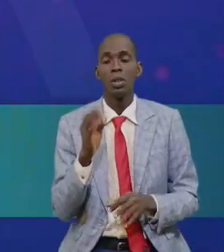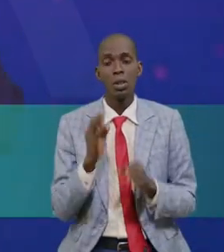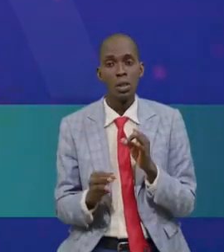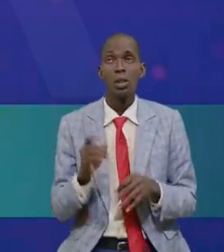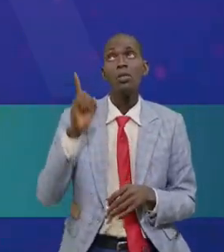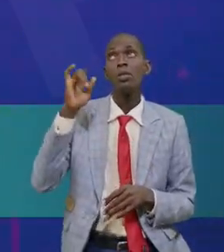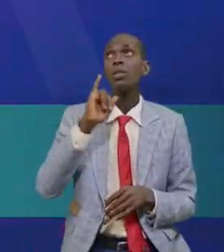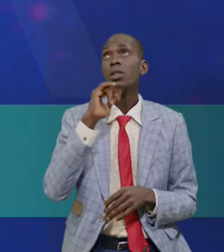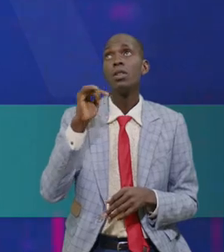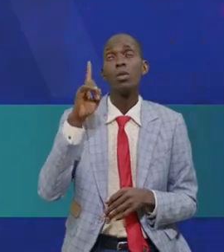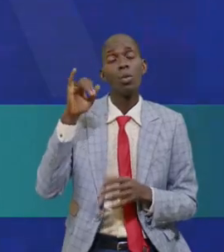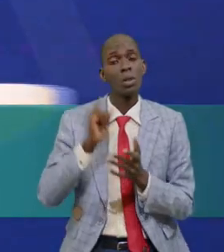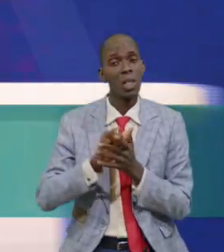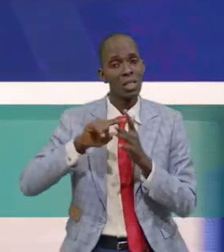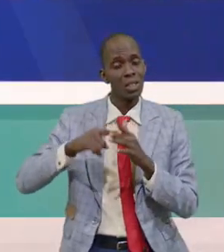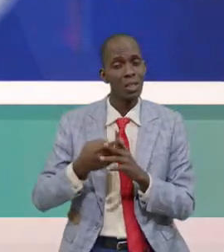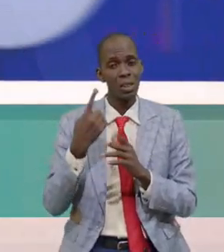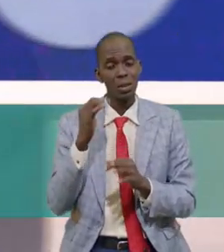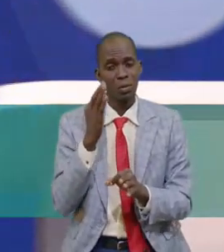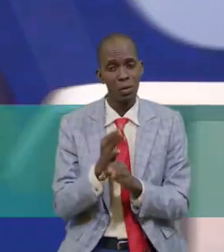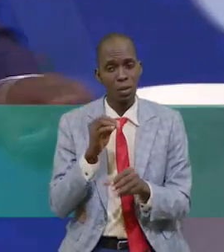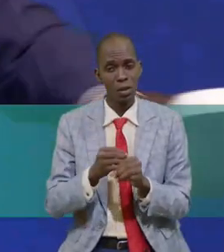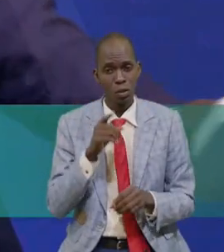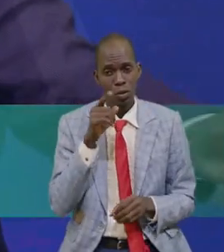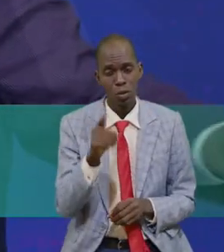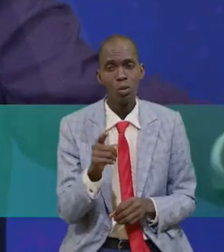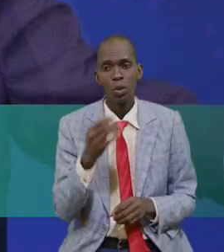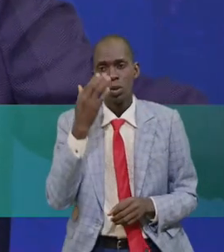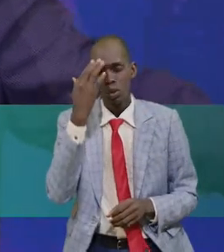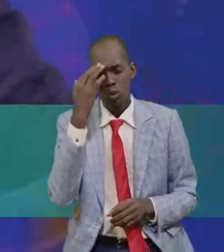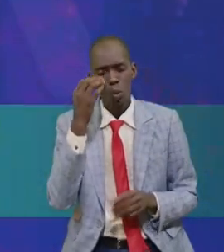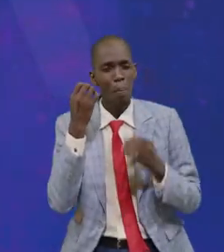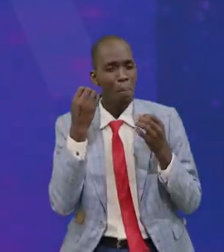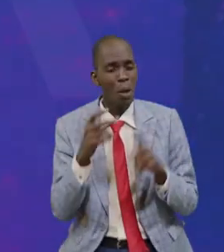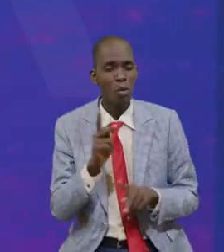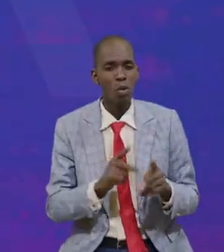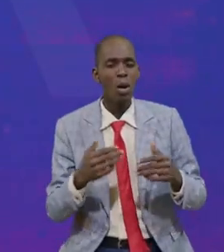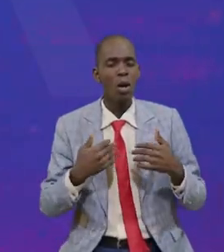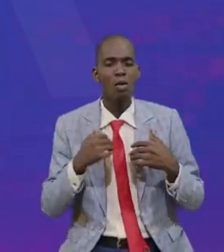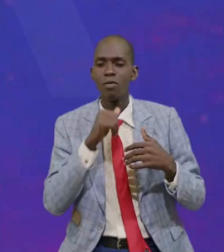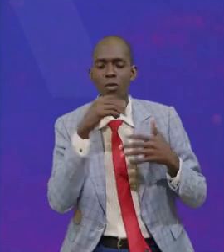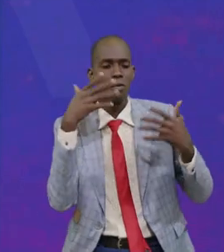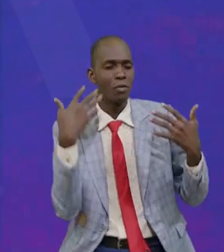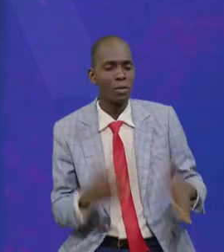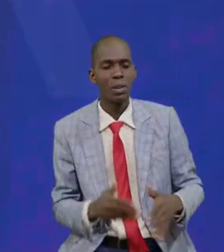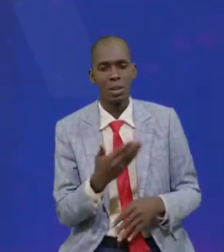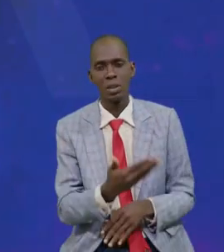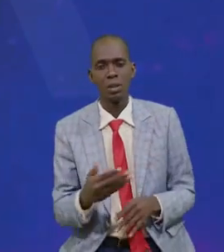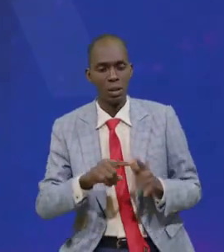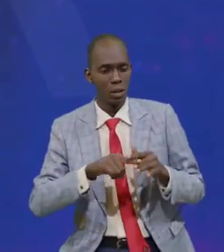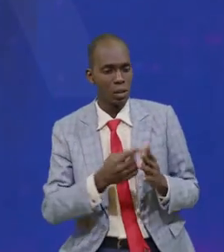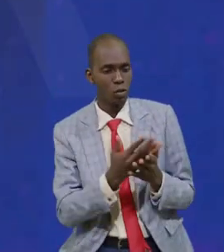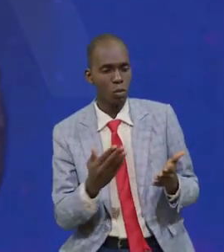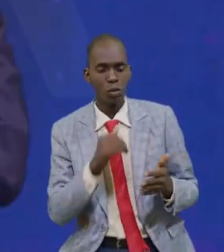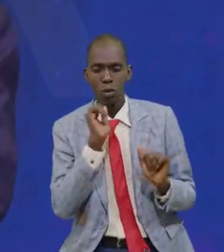you, you know, unfinished product, men have unfinished product. They start this, they cannot finish. They